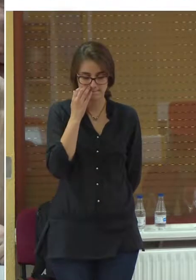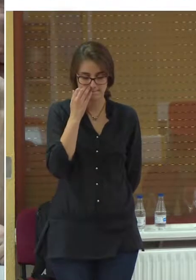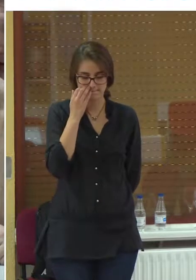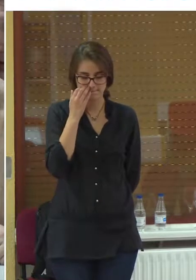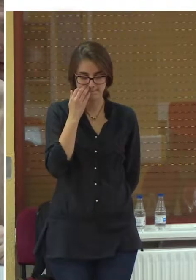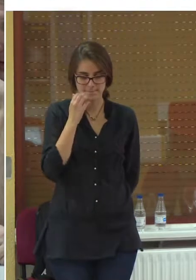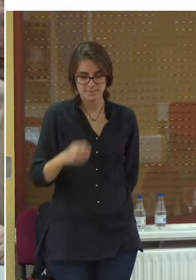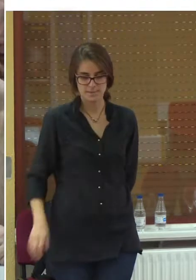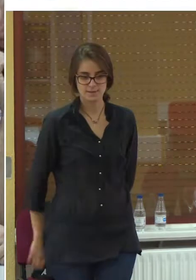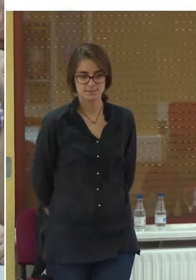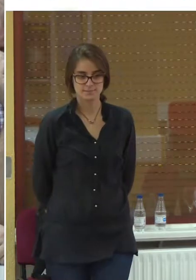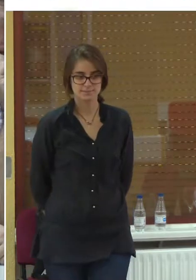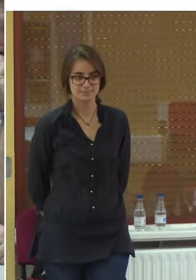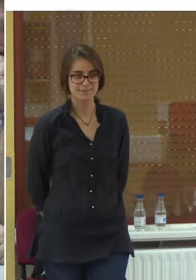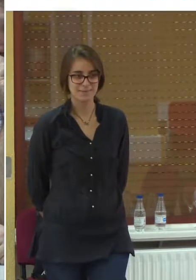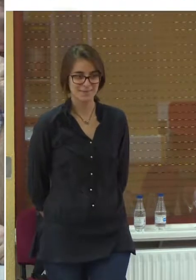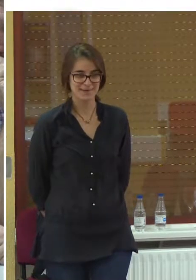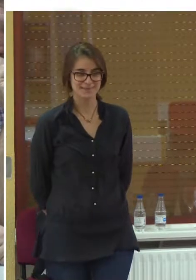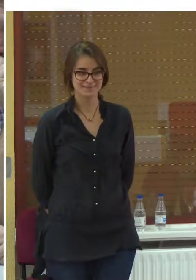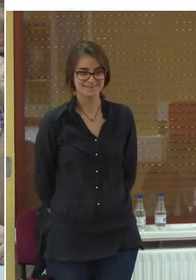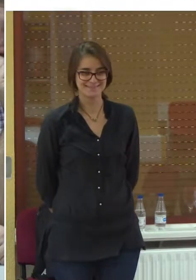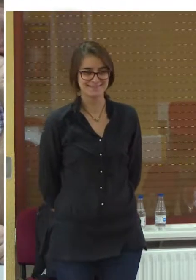I'm trying to put up a video.